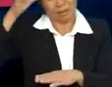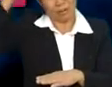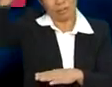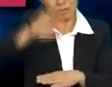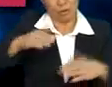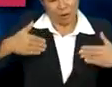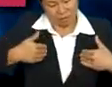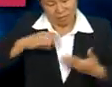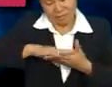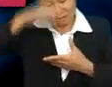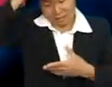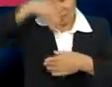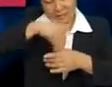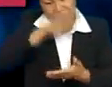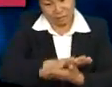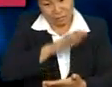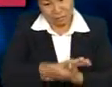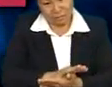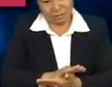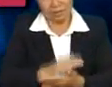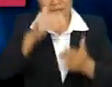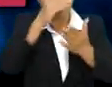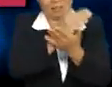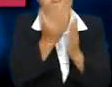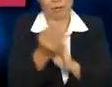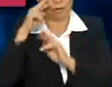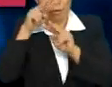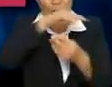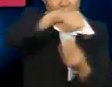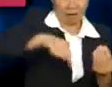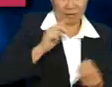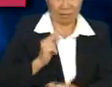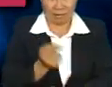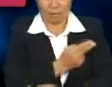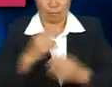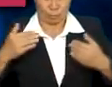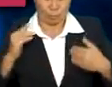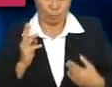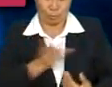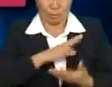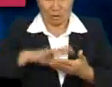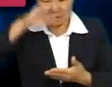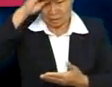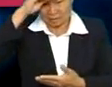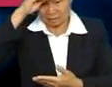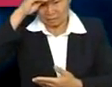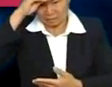concepts you have learned in school. In segment Looking Around Us, we will learn